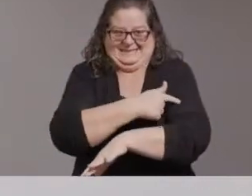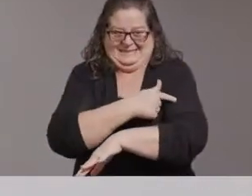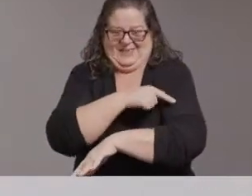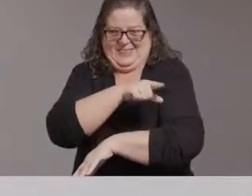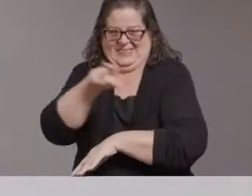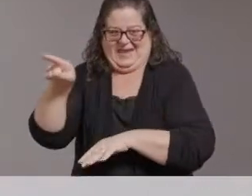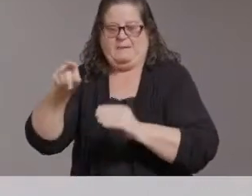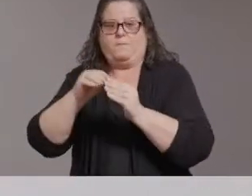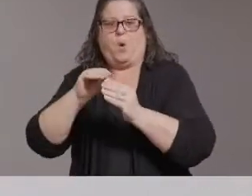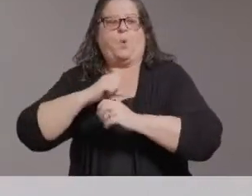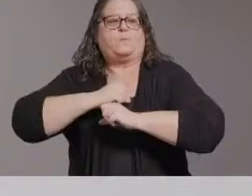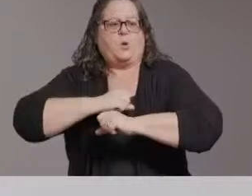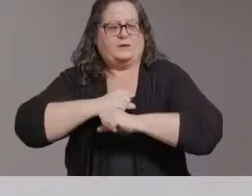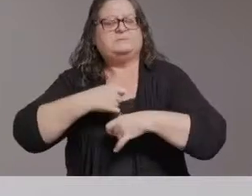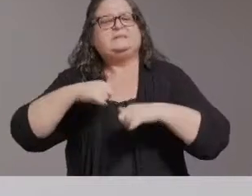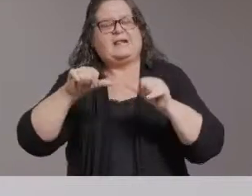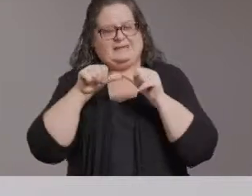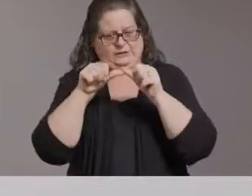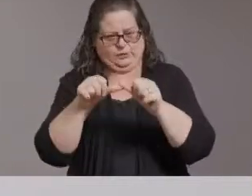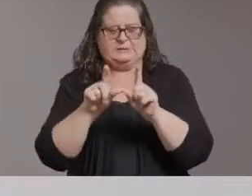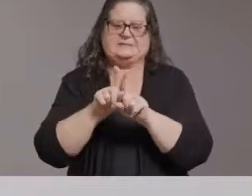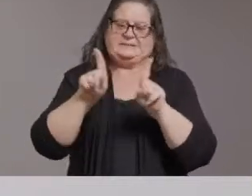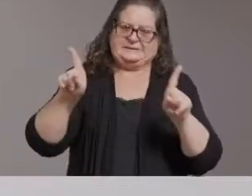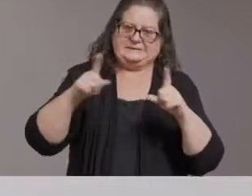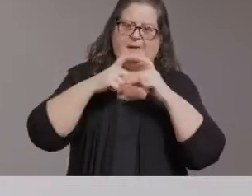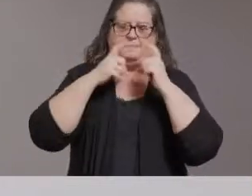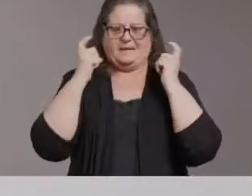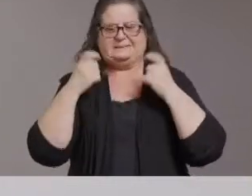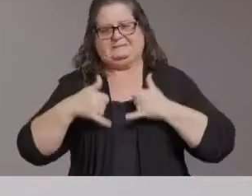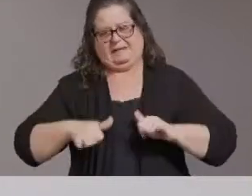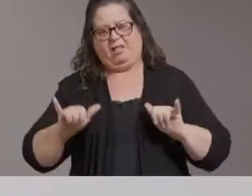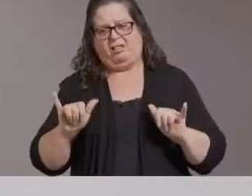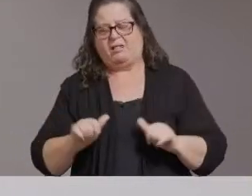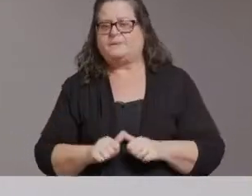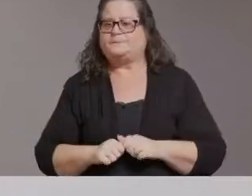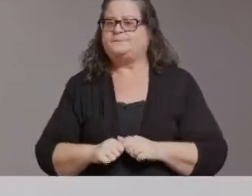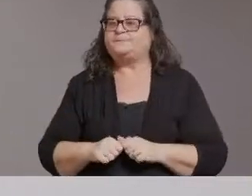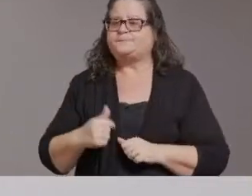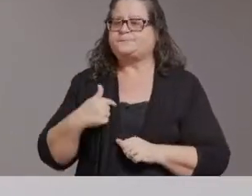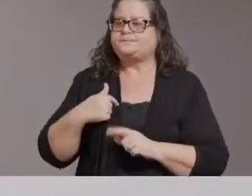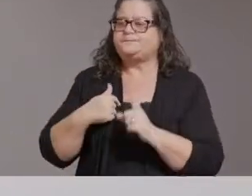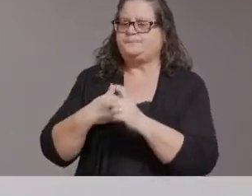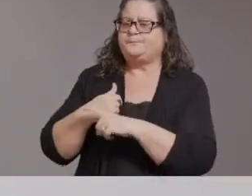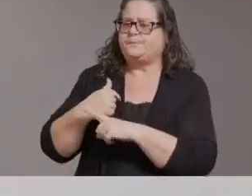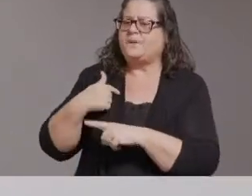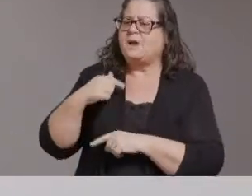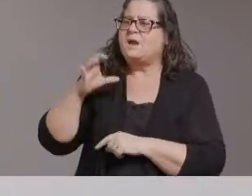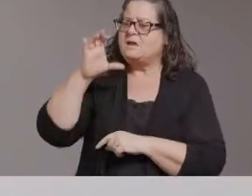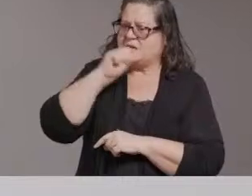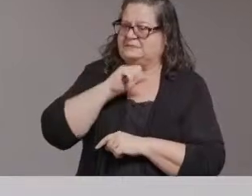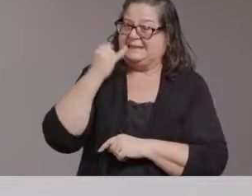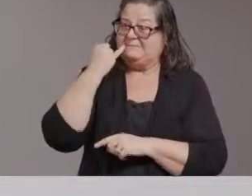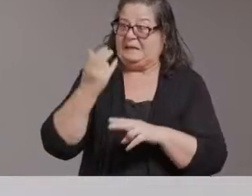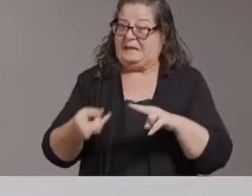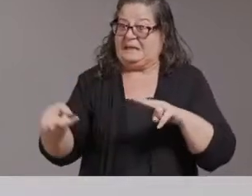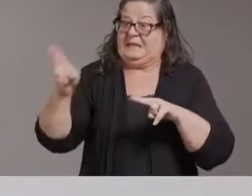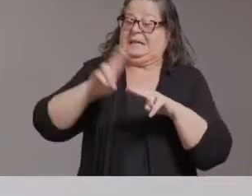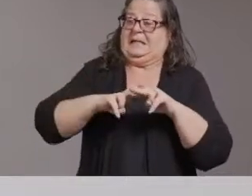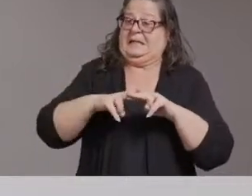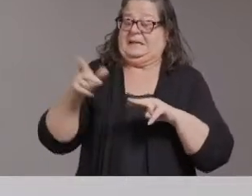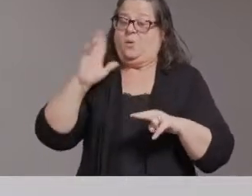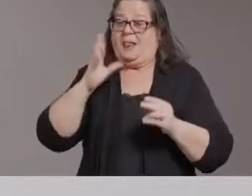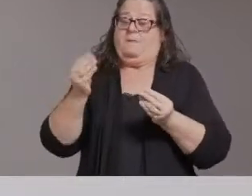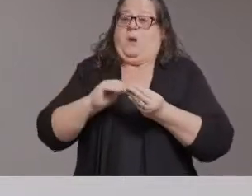precautions. My assumption is you would be alarmed if you saw a big jump instead of what we are seeing right now, which are